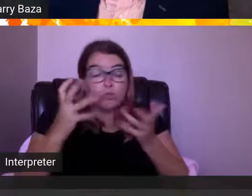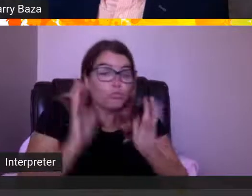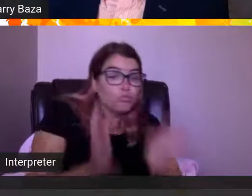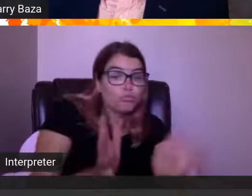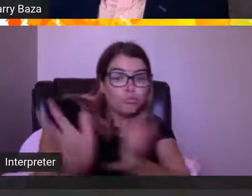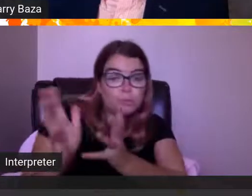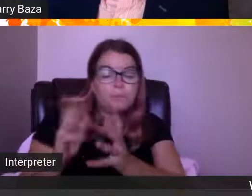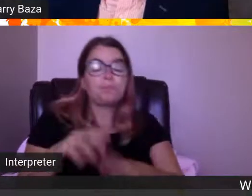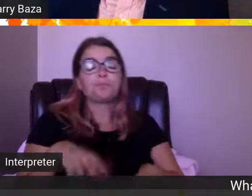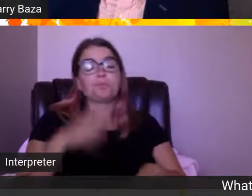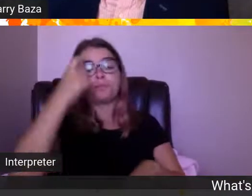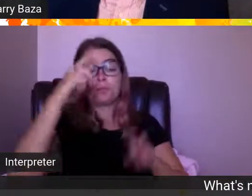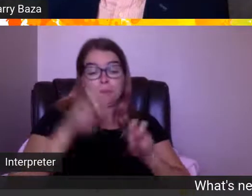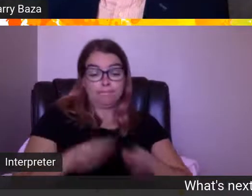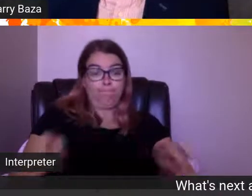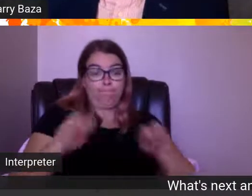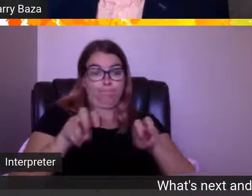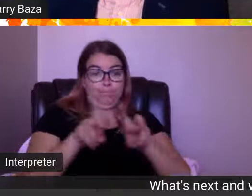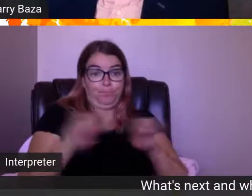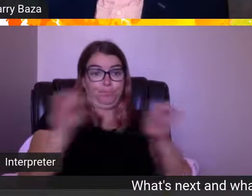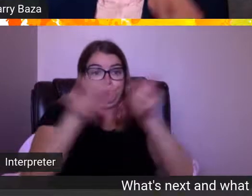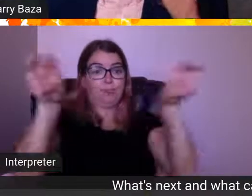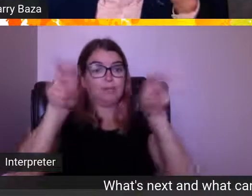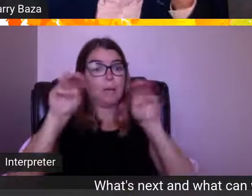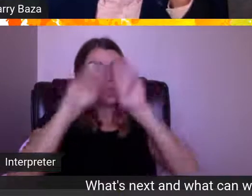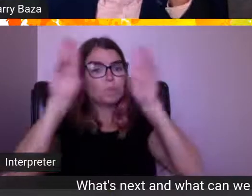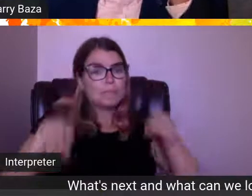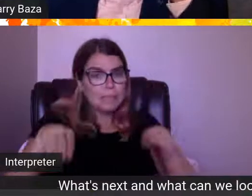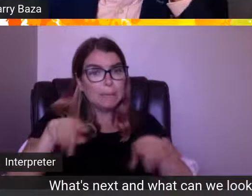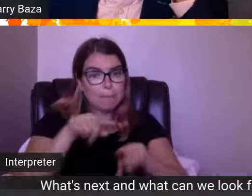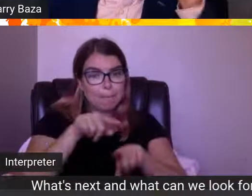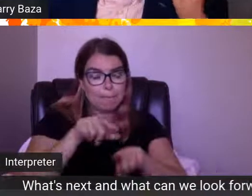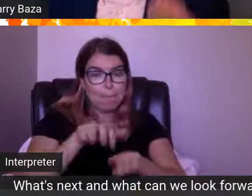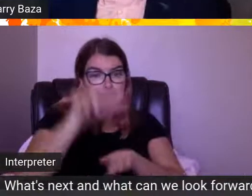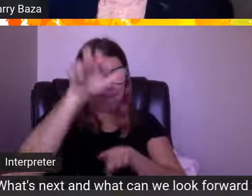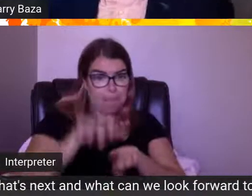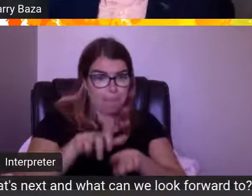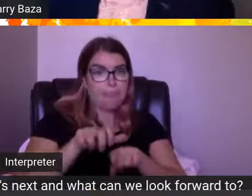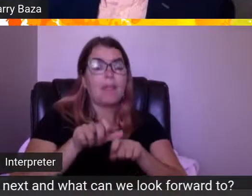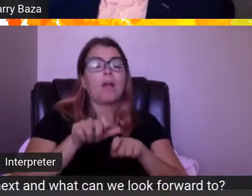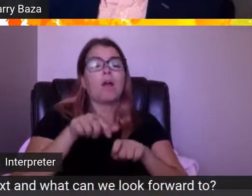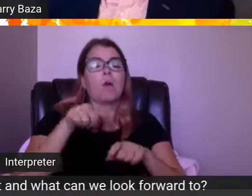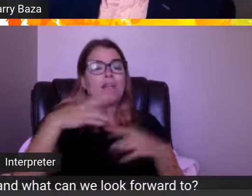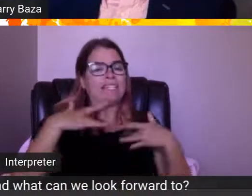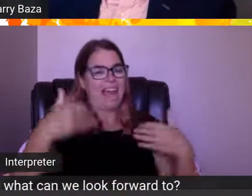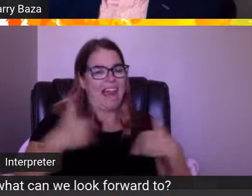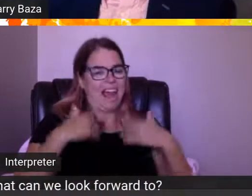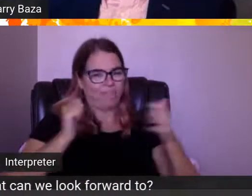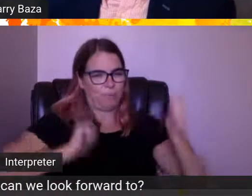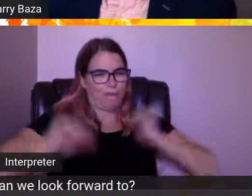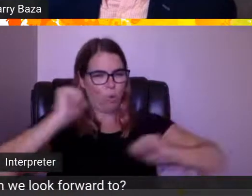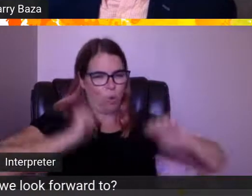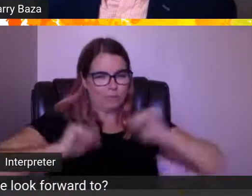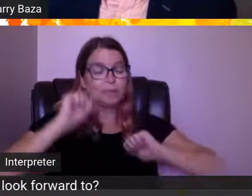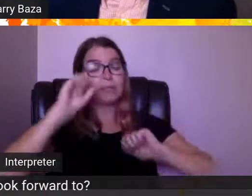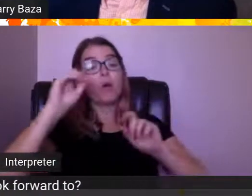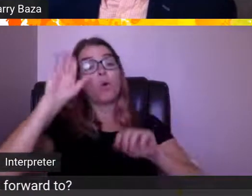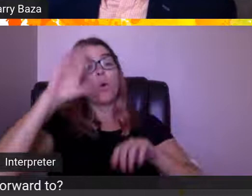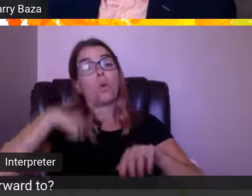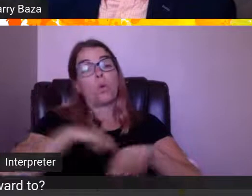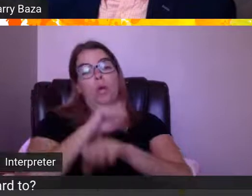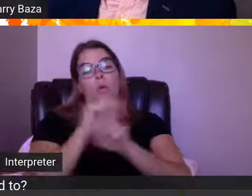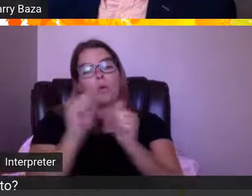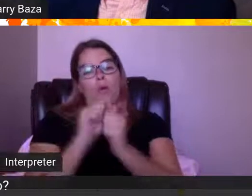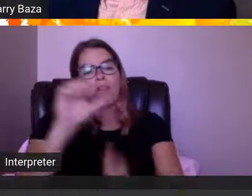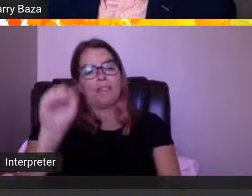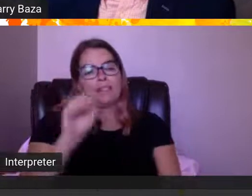on the steps of the museum, typically we have performances. And I know that so far we're going to be working with the San Diego Queer Youth